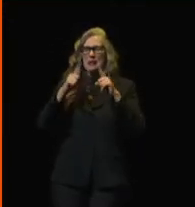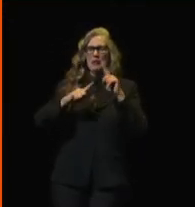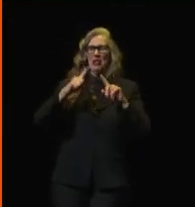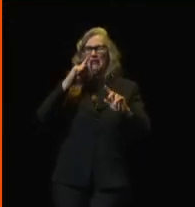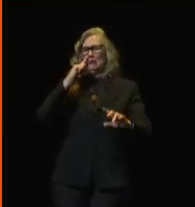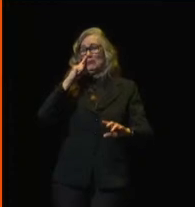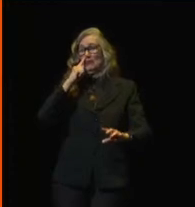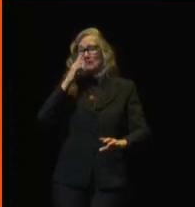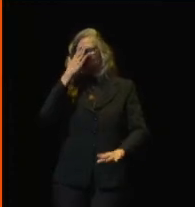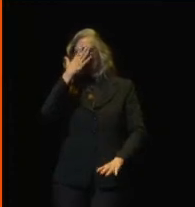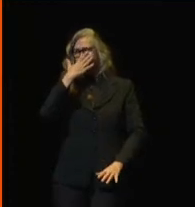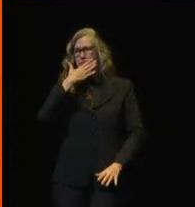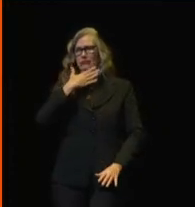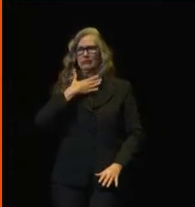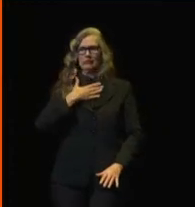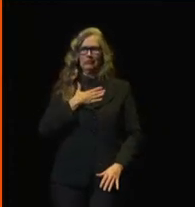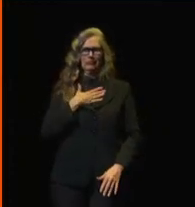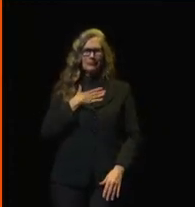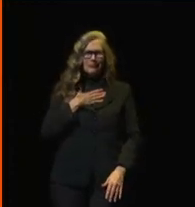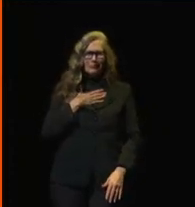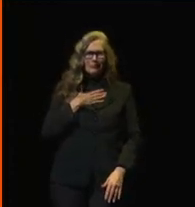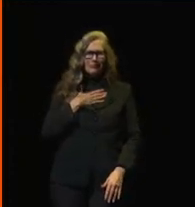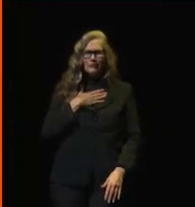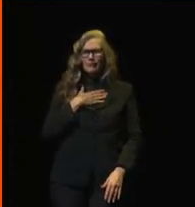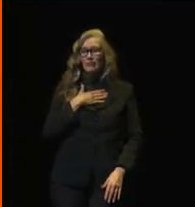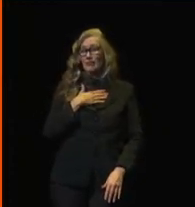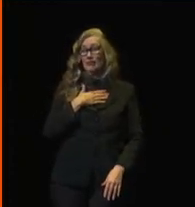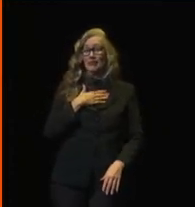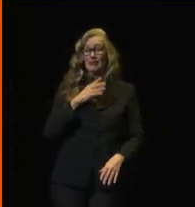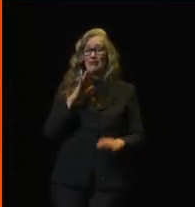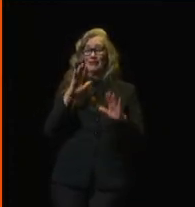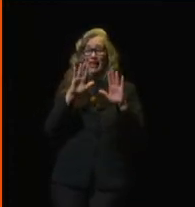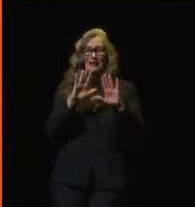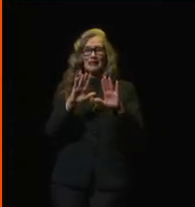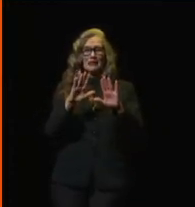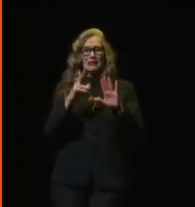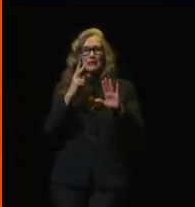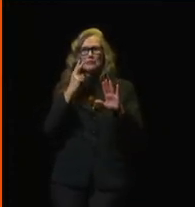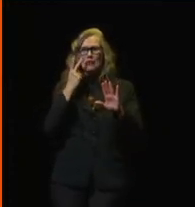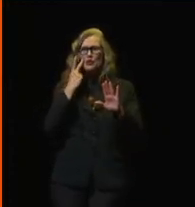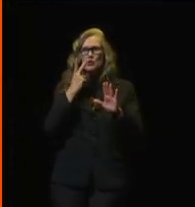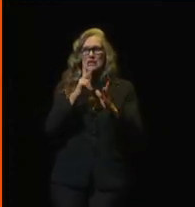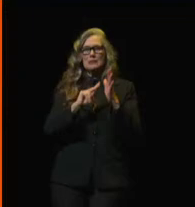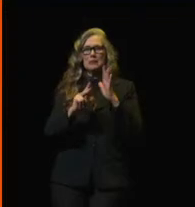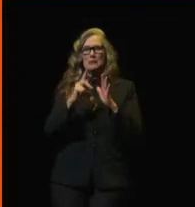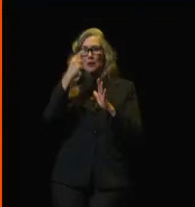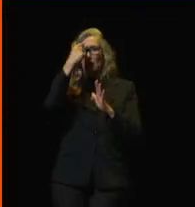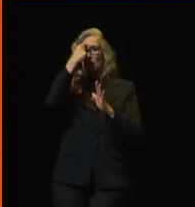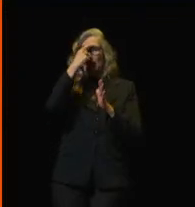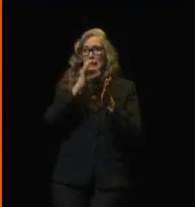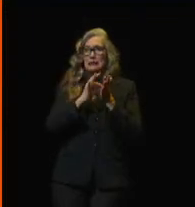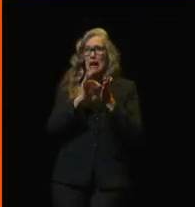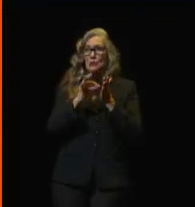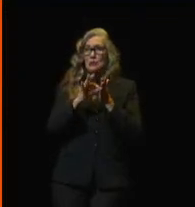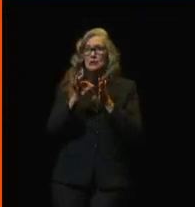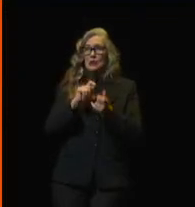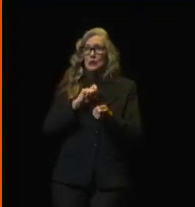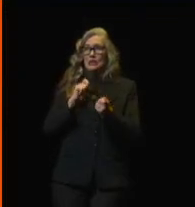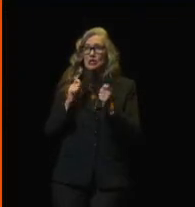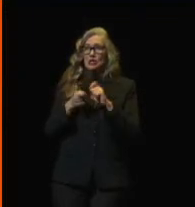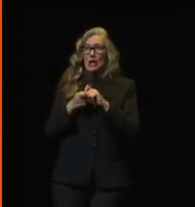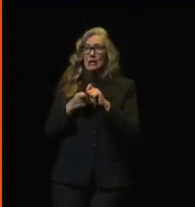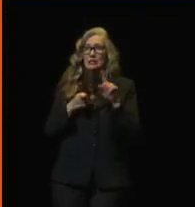their faces go numb. If you look closely, you can actually see them counting off the seconds until they change the